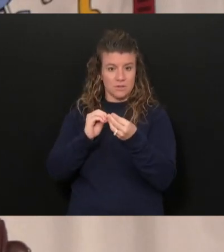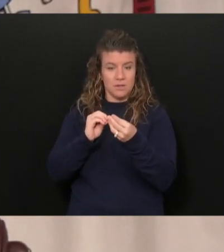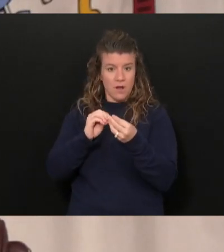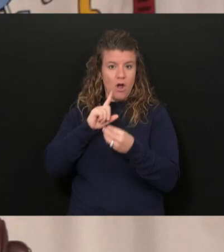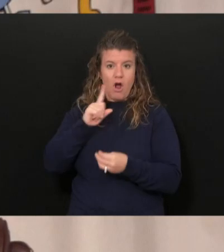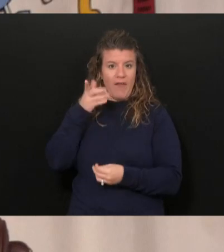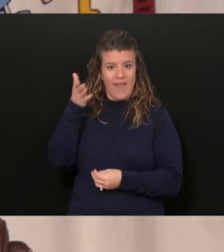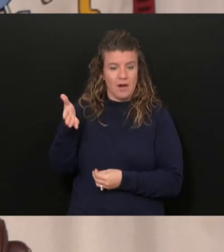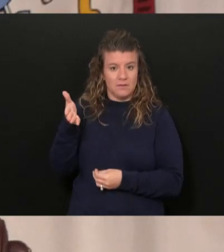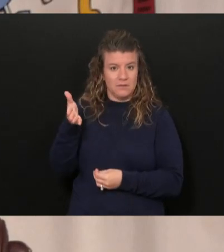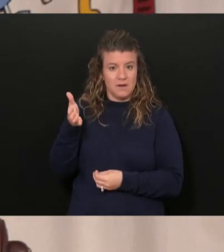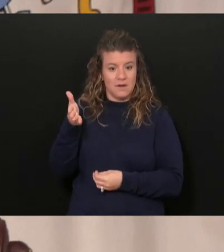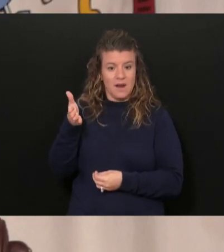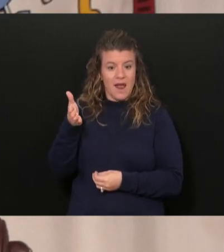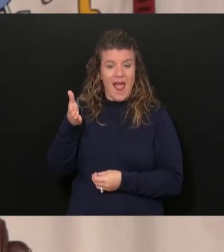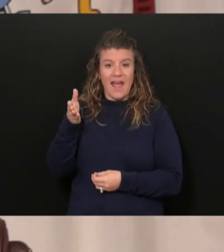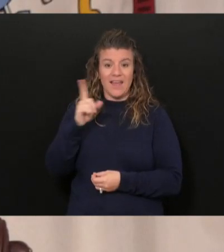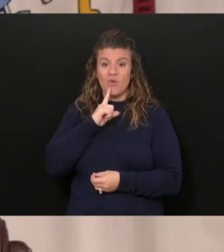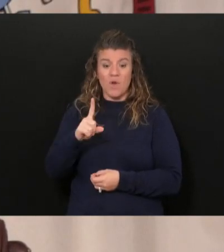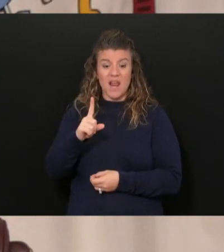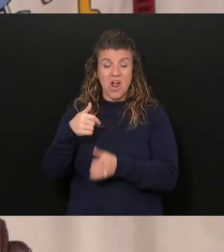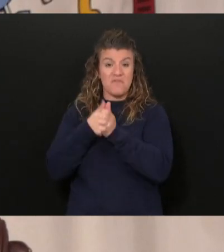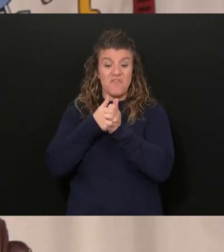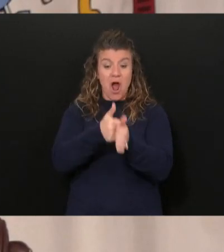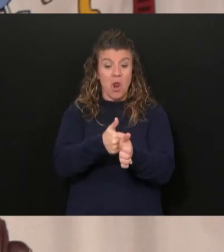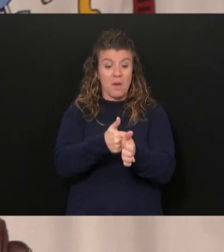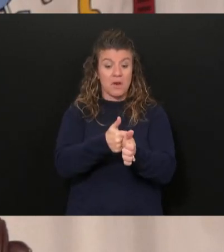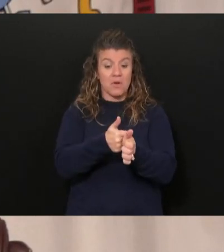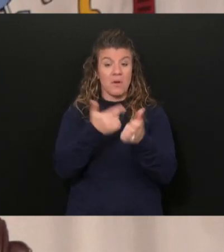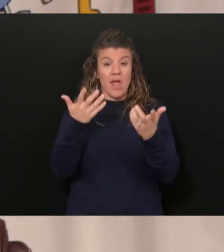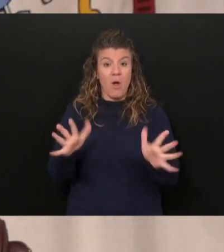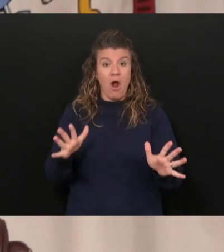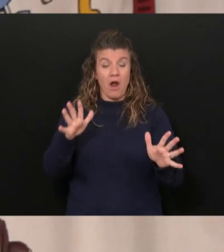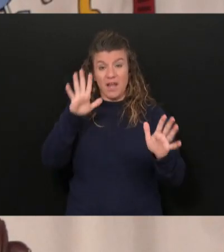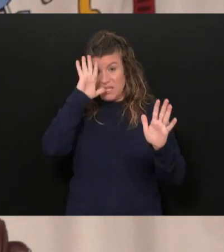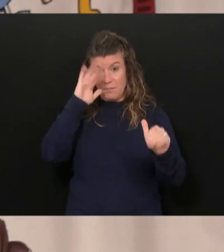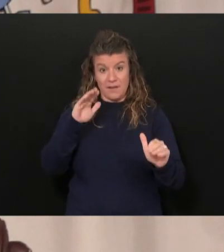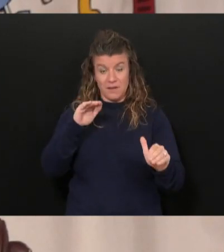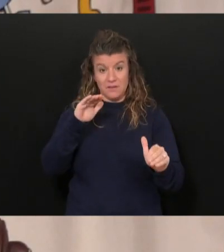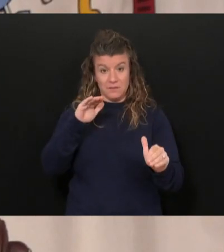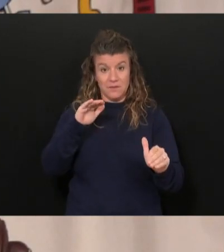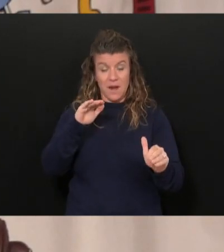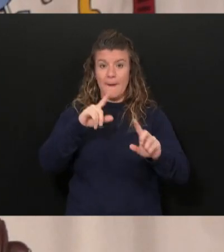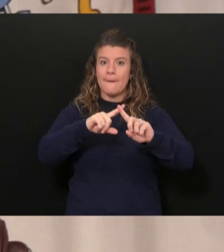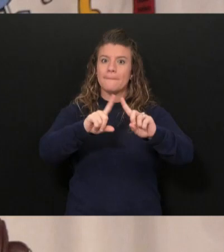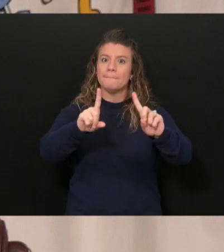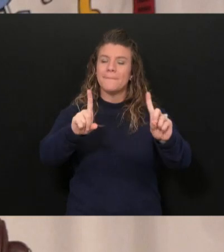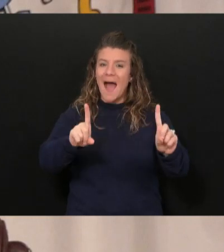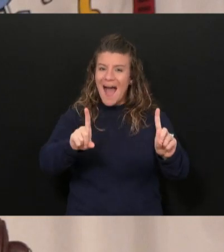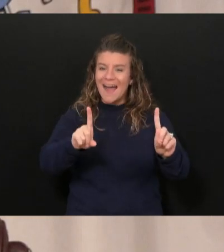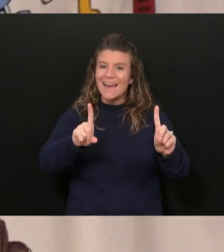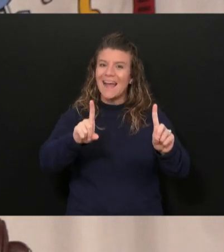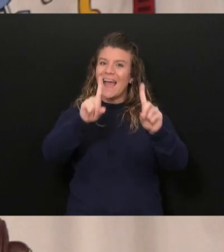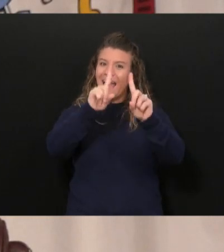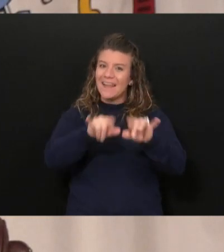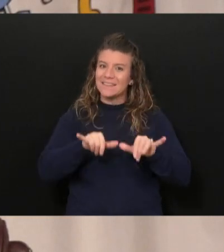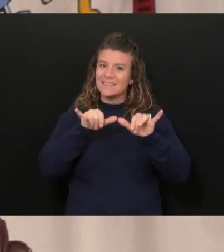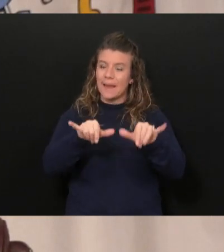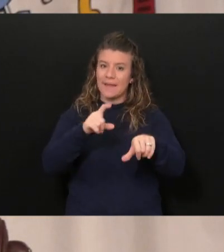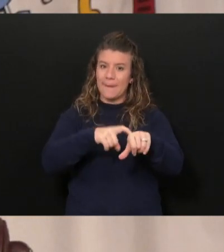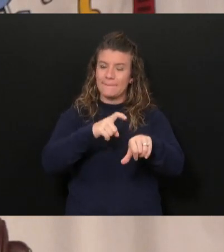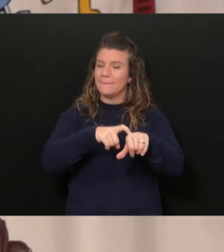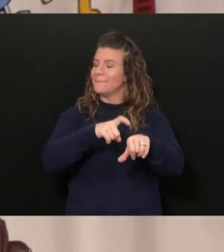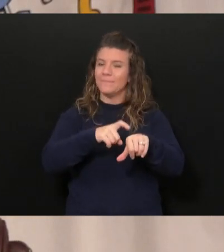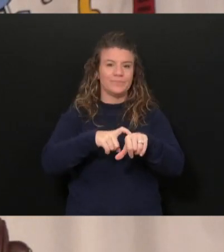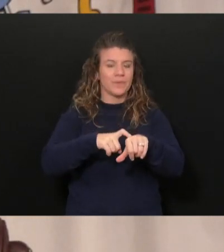honestly almost dead on track with what they believe. But at the same time, we've got to get